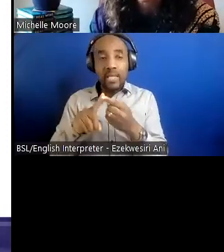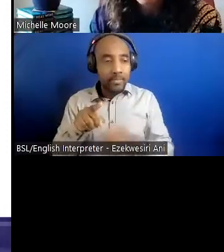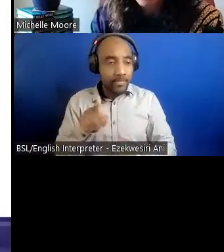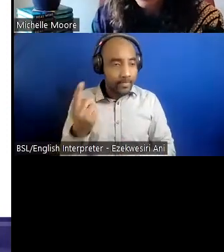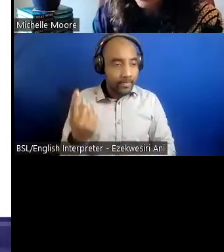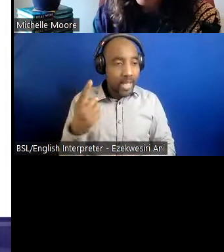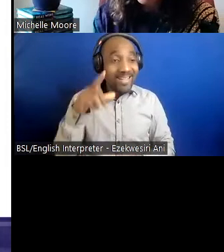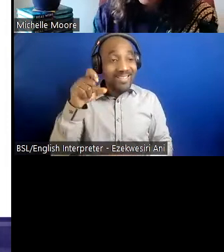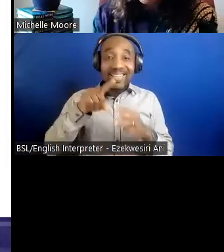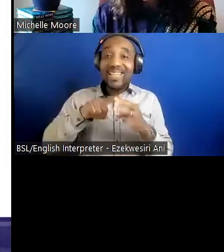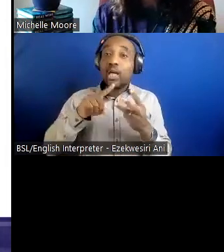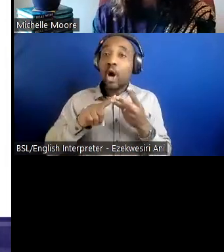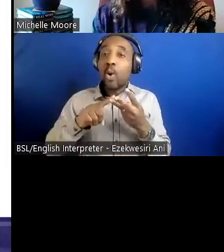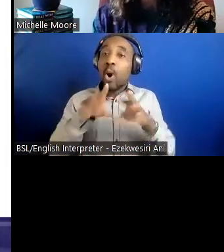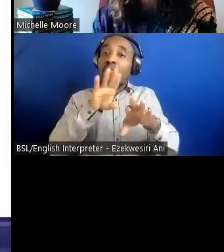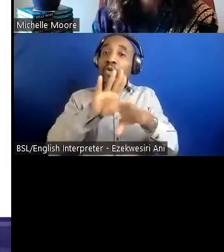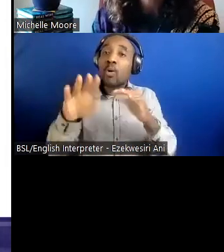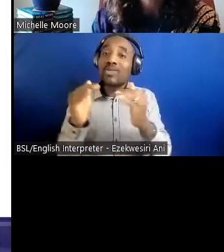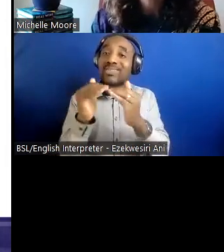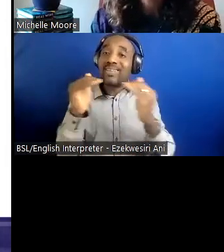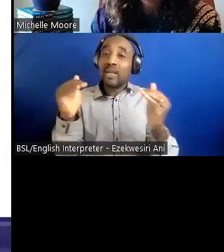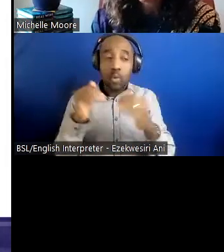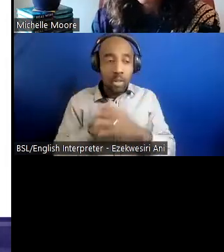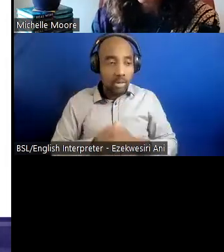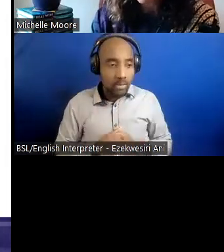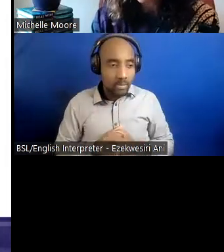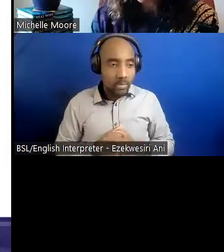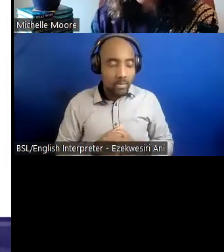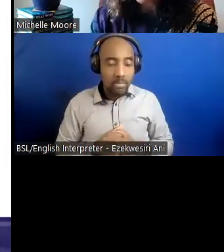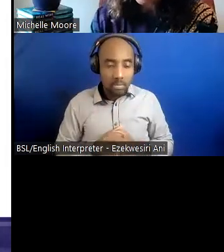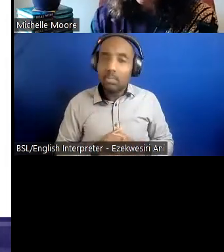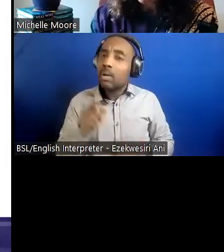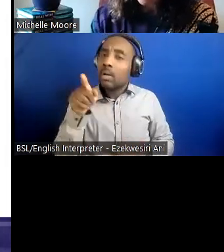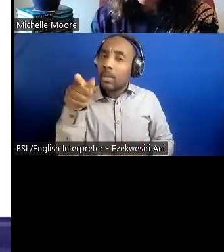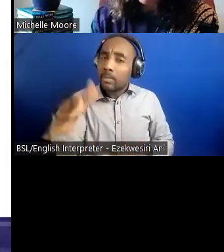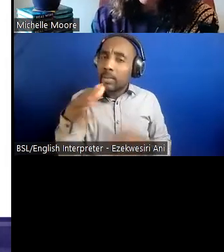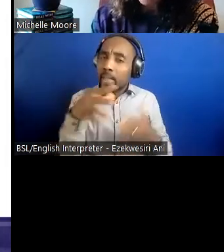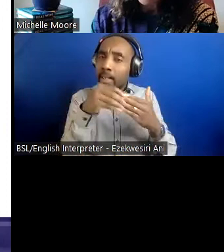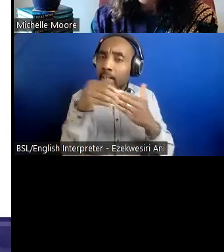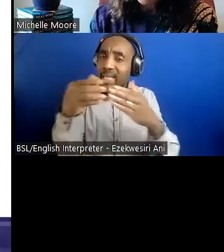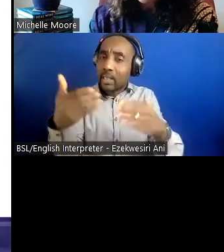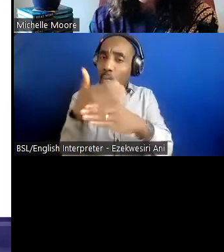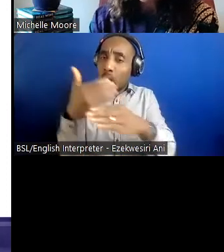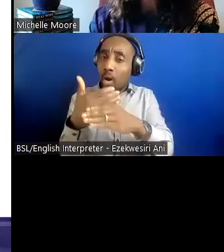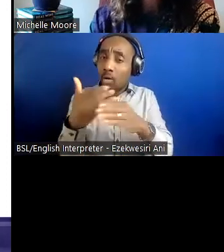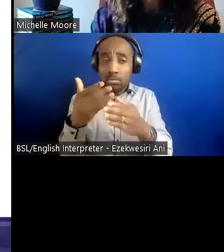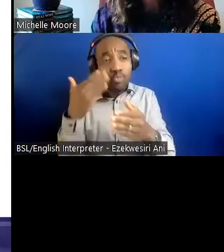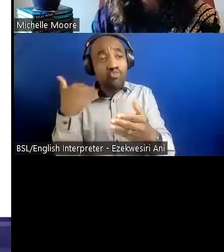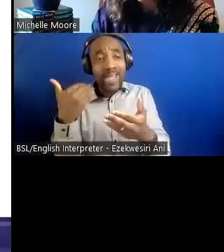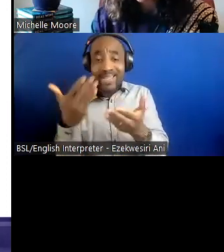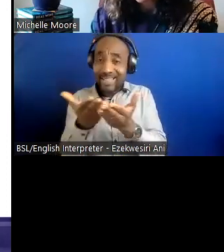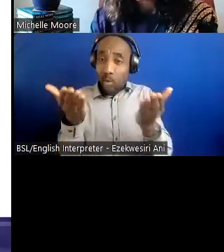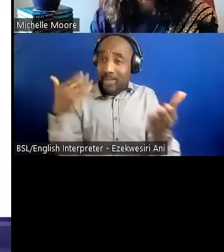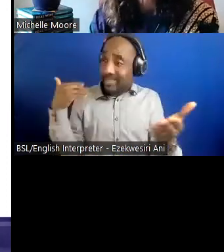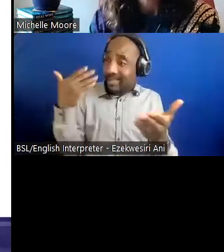CEO of Sporting Equals, who has been leading the work around race equality for a number of years. He is the founder